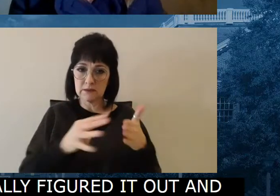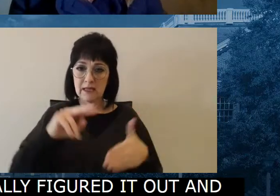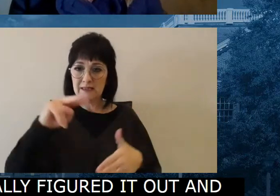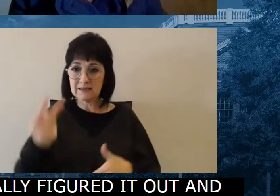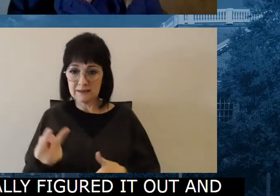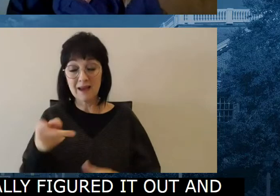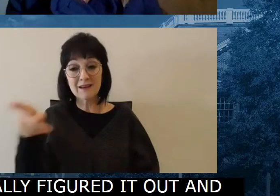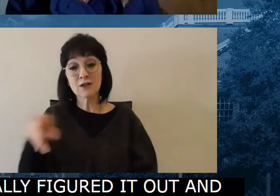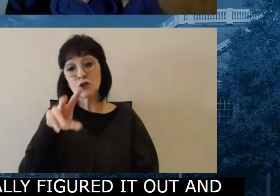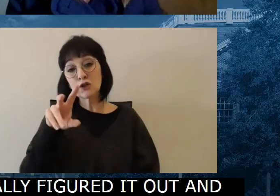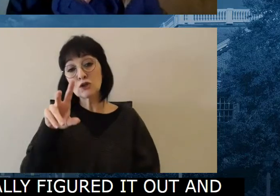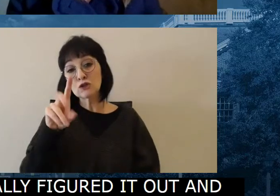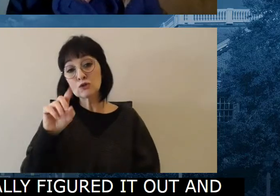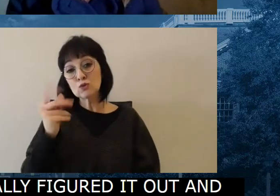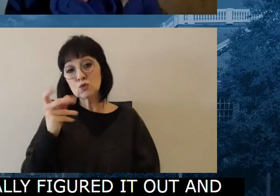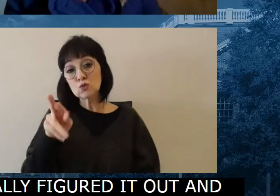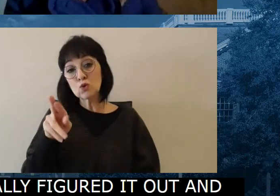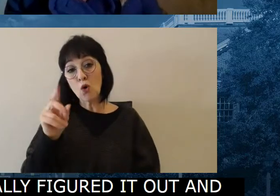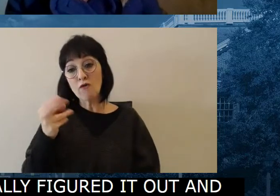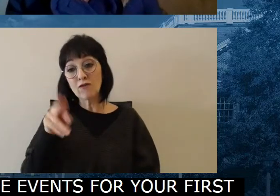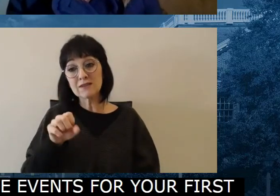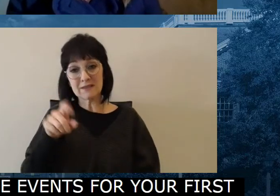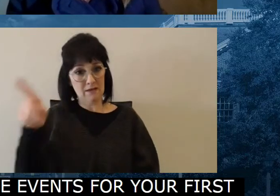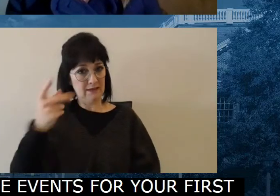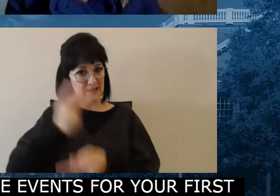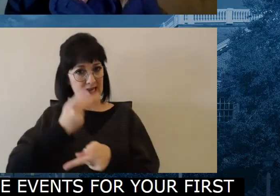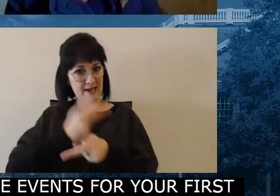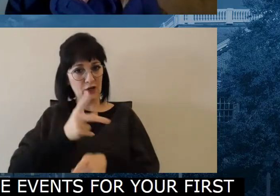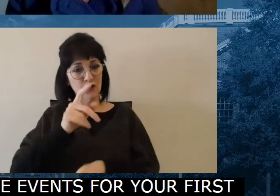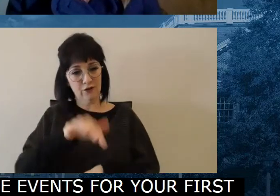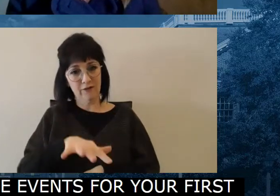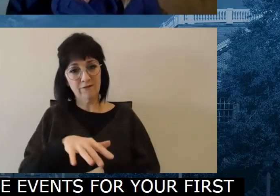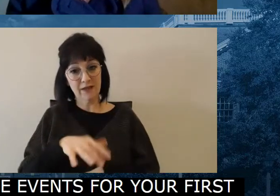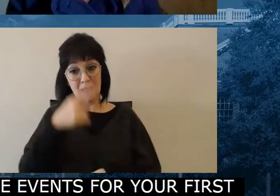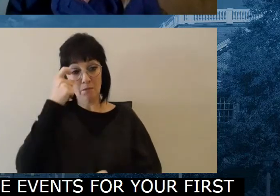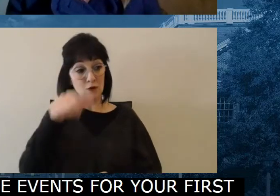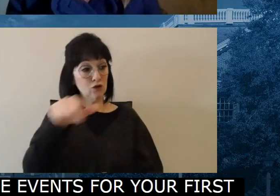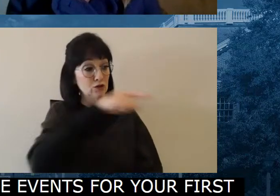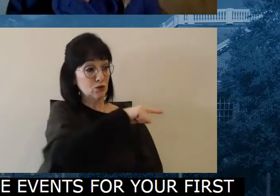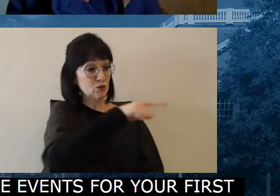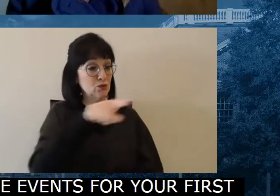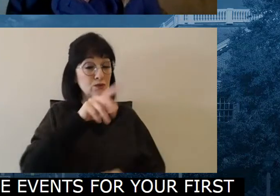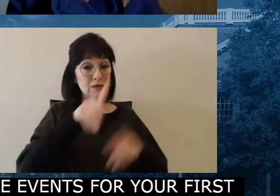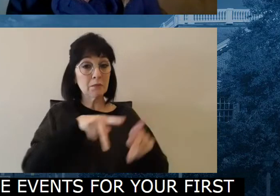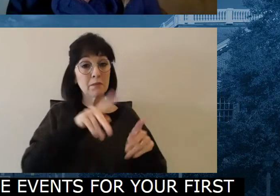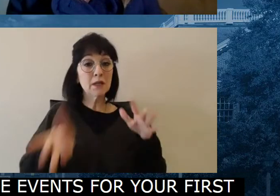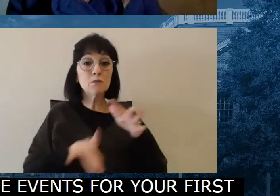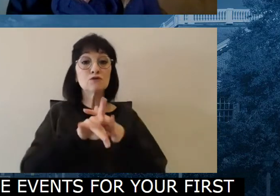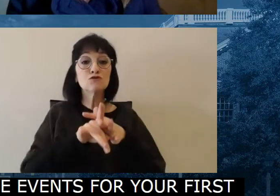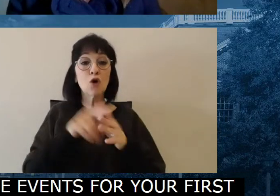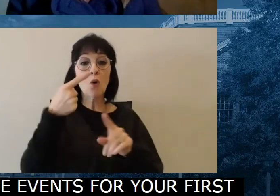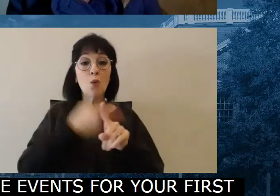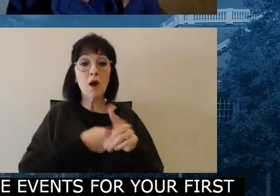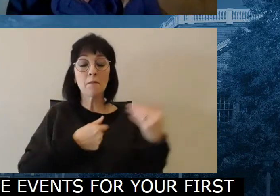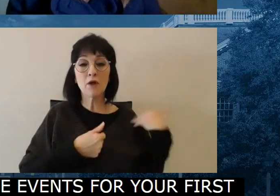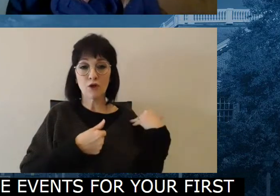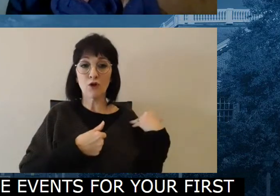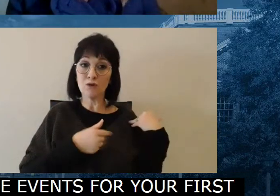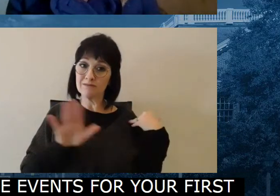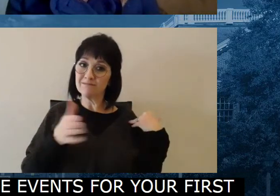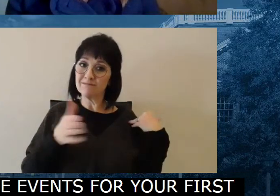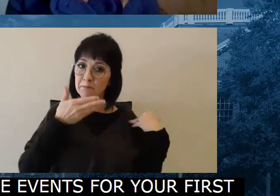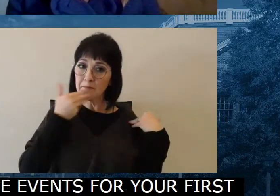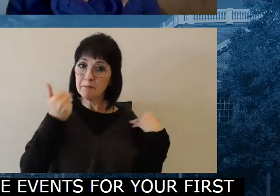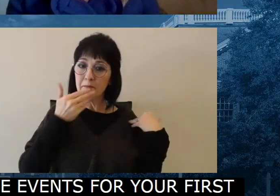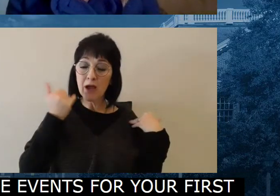that obligation that we had established a month ago. It'd be better if we could smooth it all out, right, and have